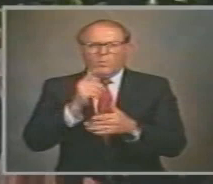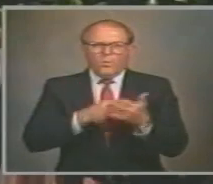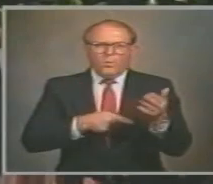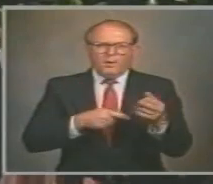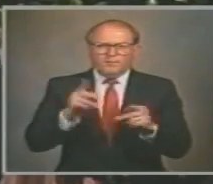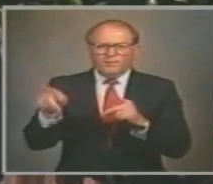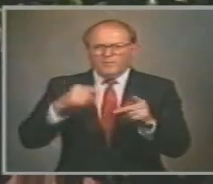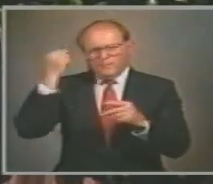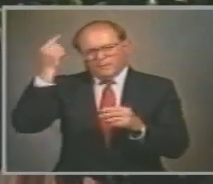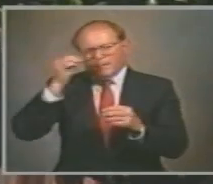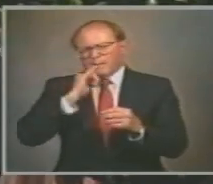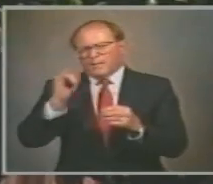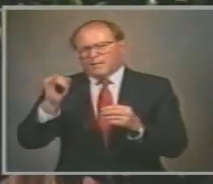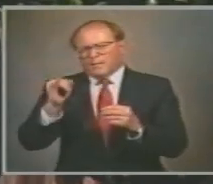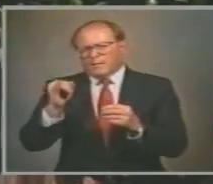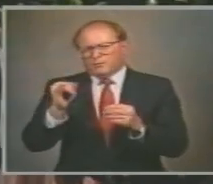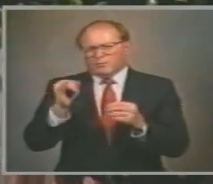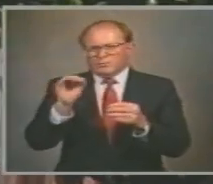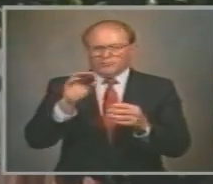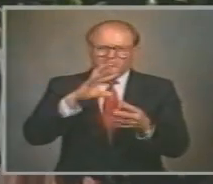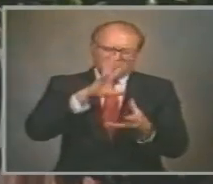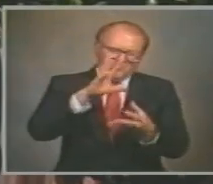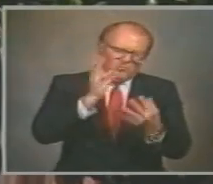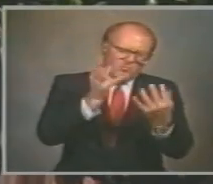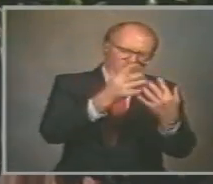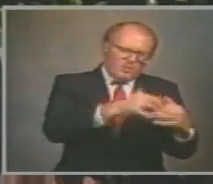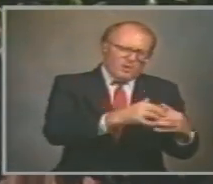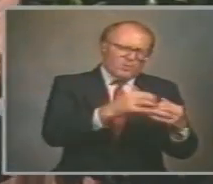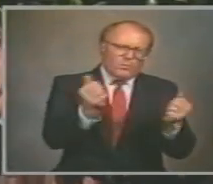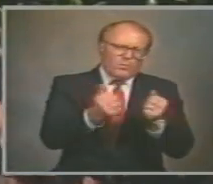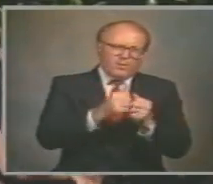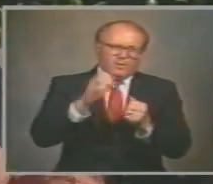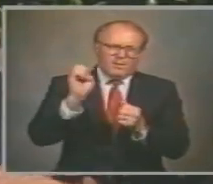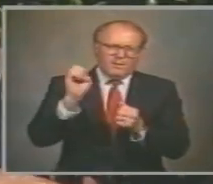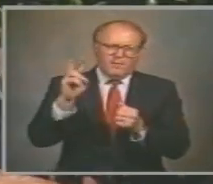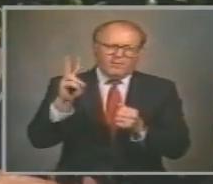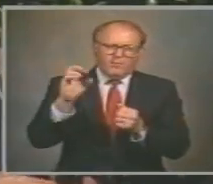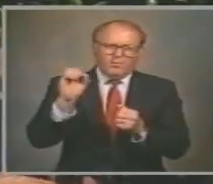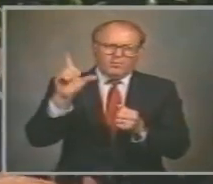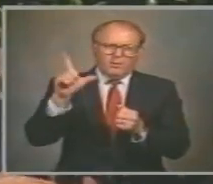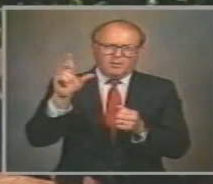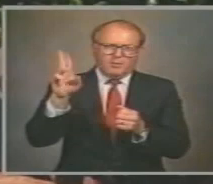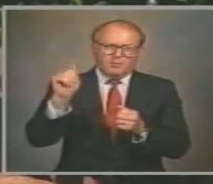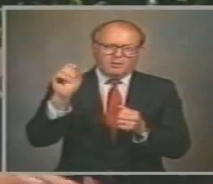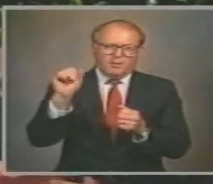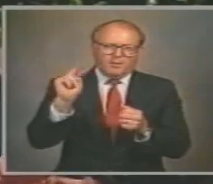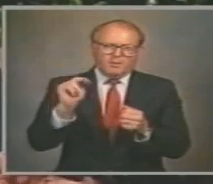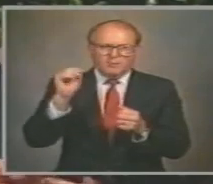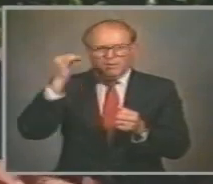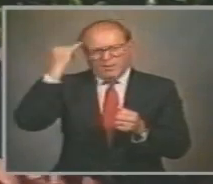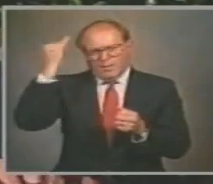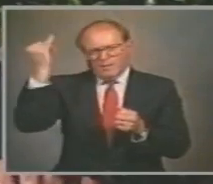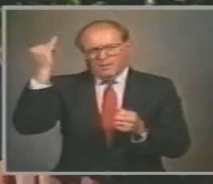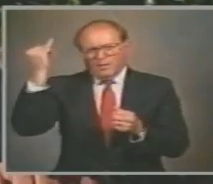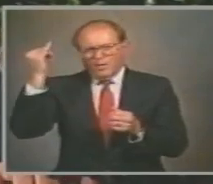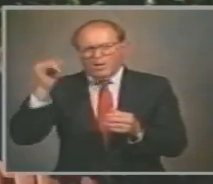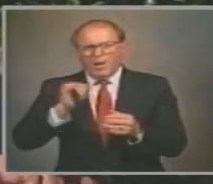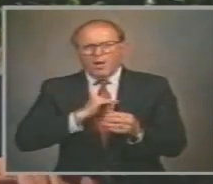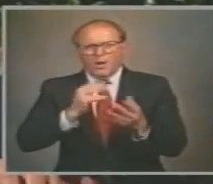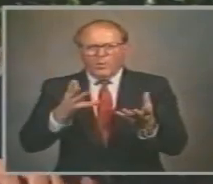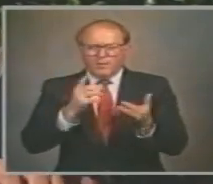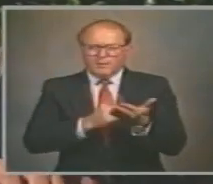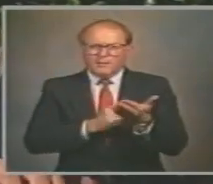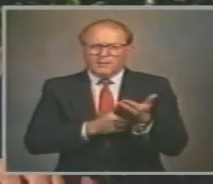so very bound up in the evolutionary theory that I'd like to spend the remainder of our time today in a discussion of the present